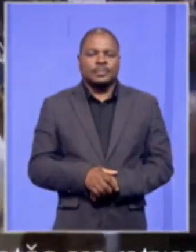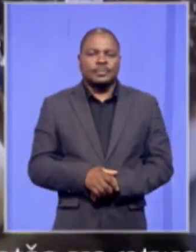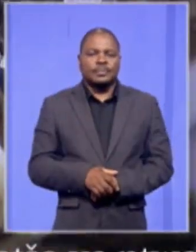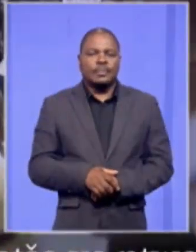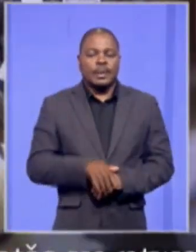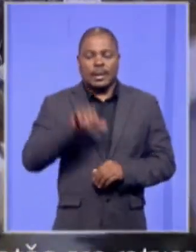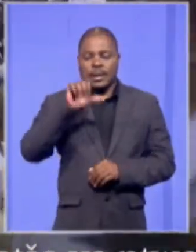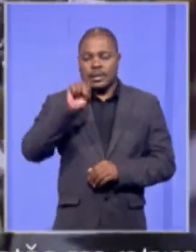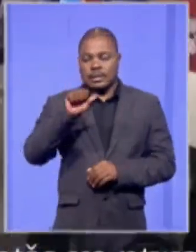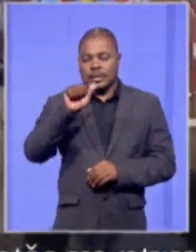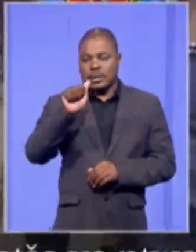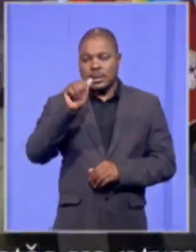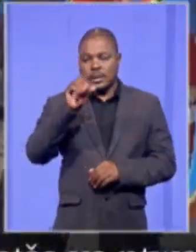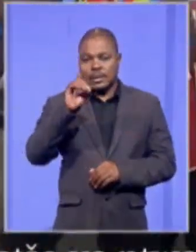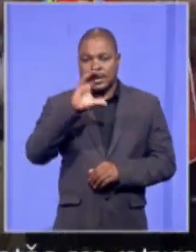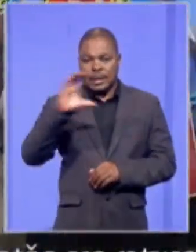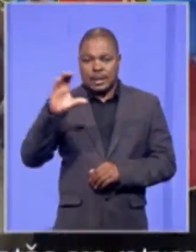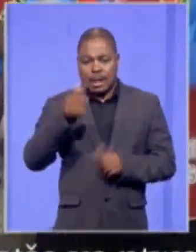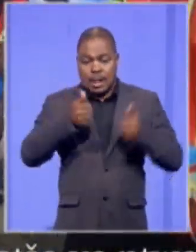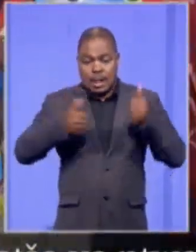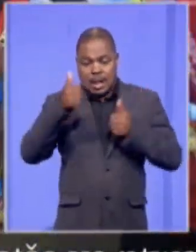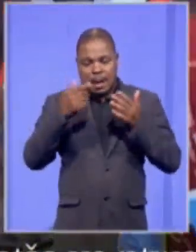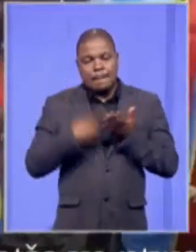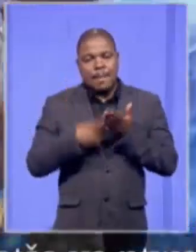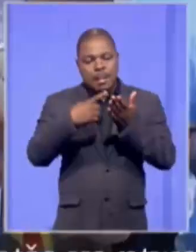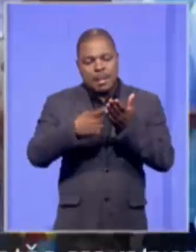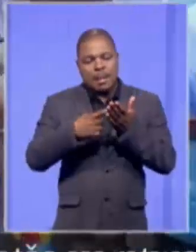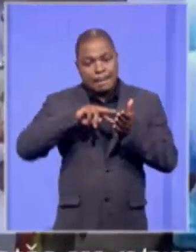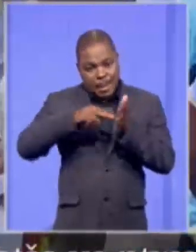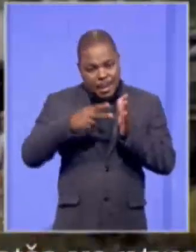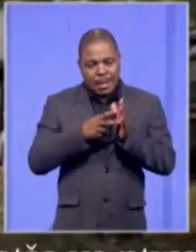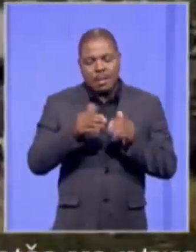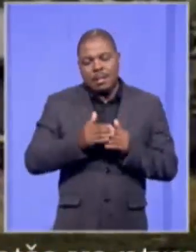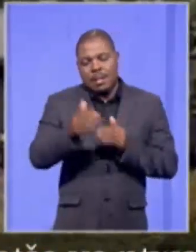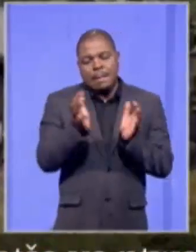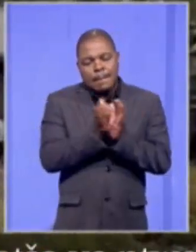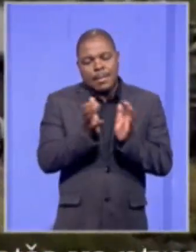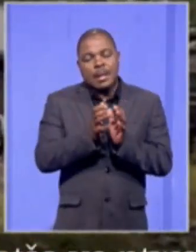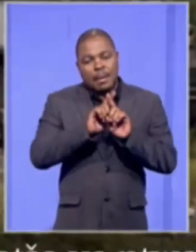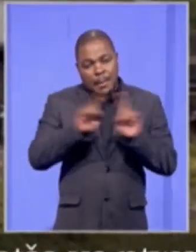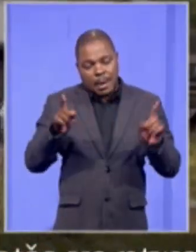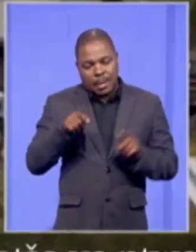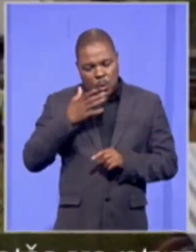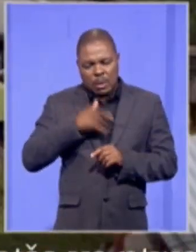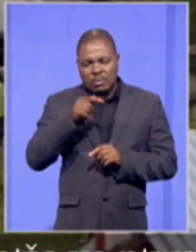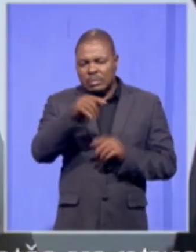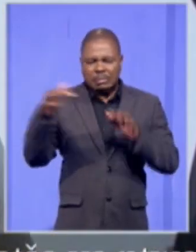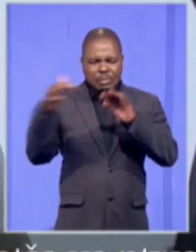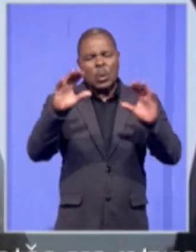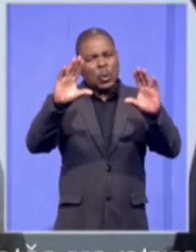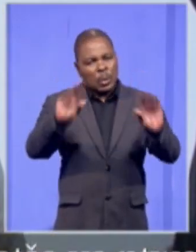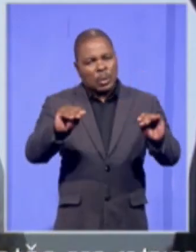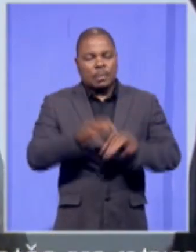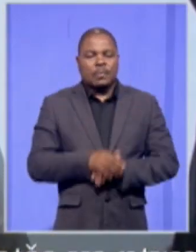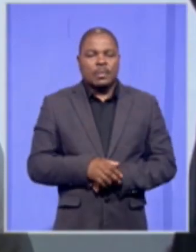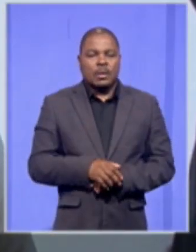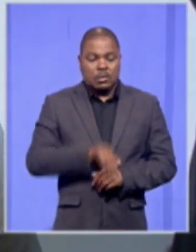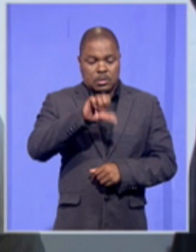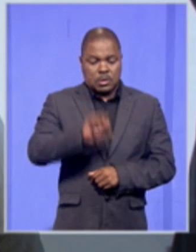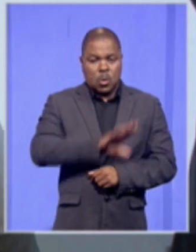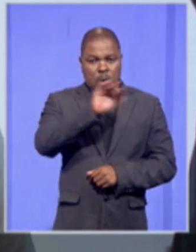ba SADC ba rulaganya kopano go dumela gore go bewa marumo fase. As South Africa, we participated in that